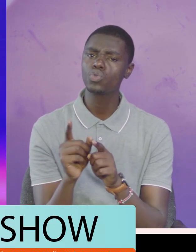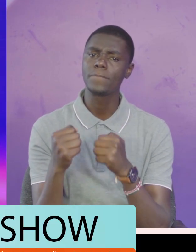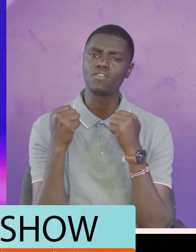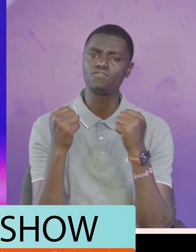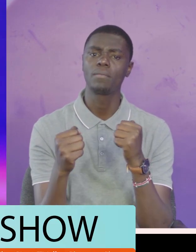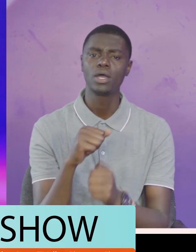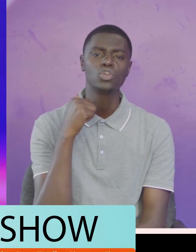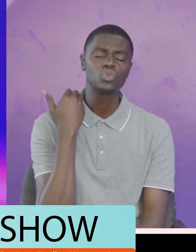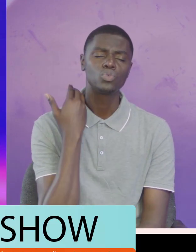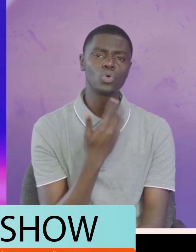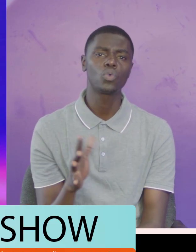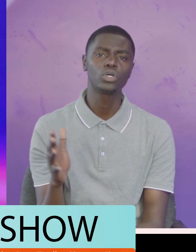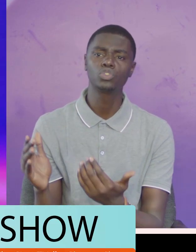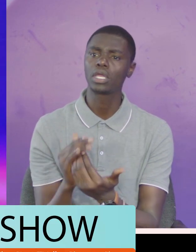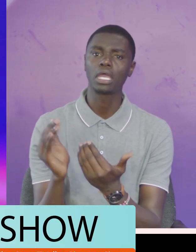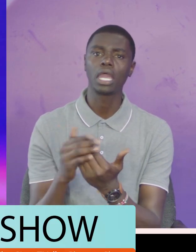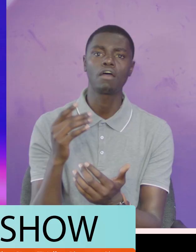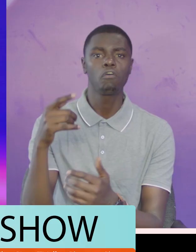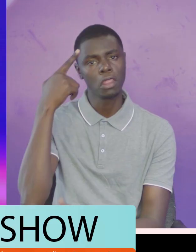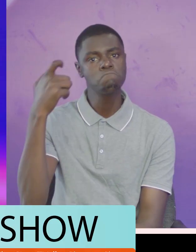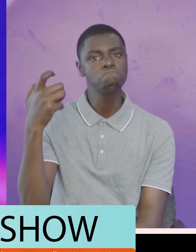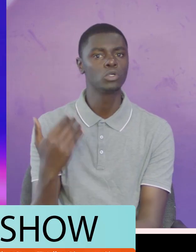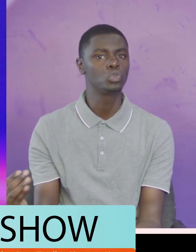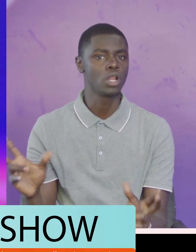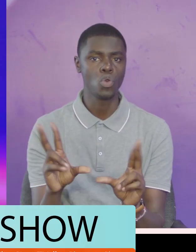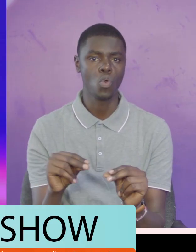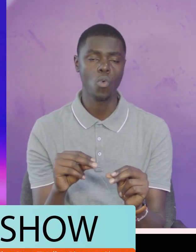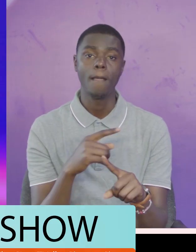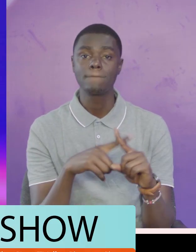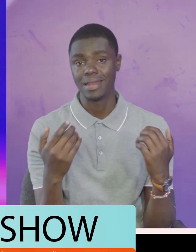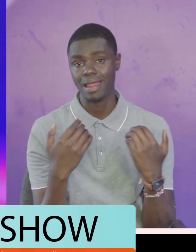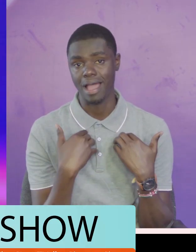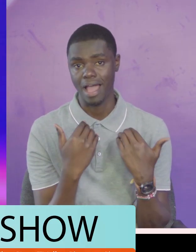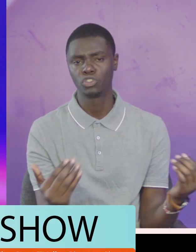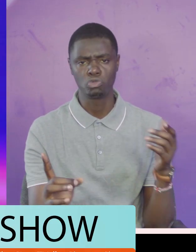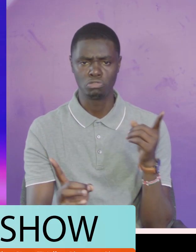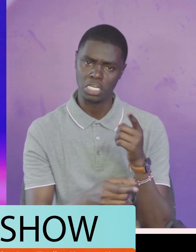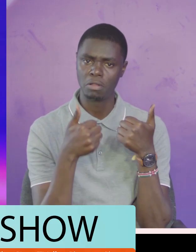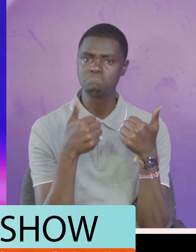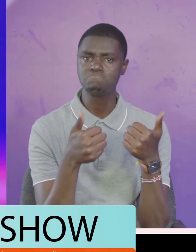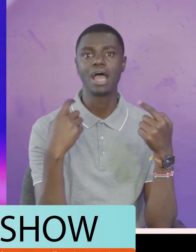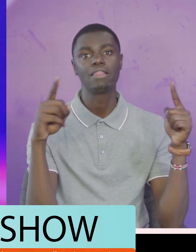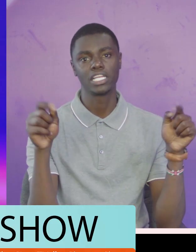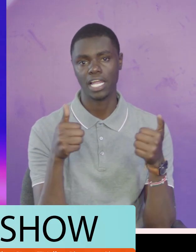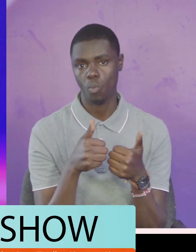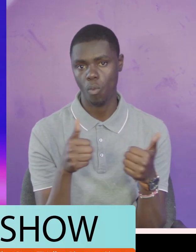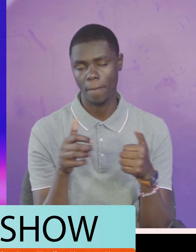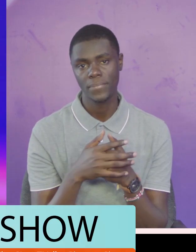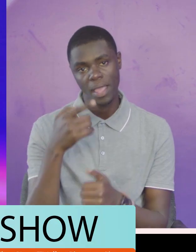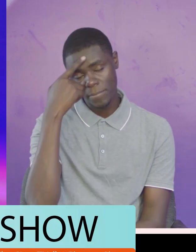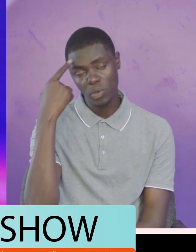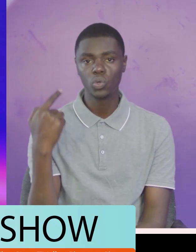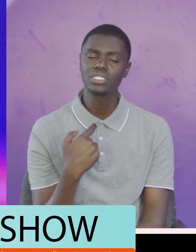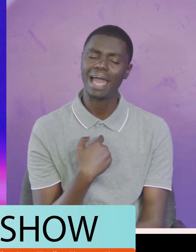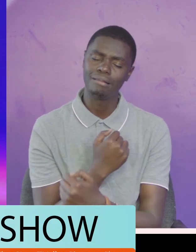because then you don't want to raise spoiled children. You want to also have kids who are well-disciplined and excelling.